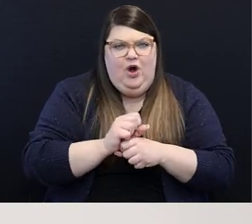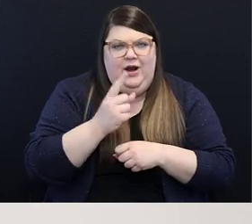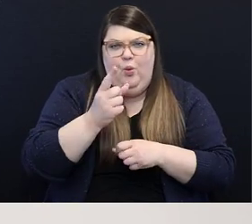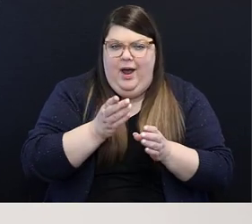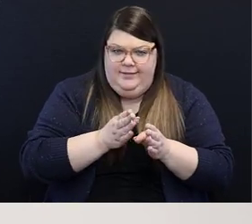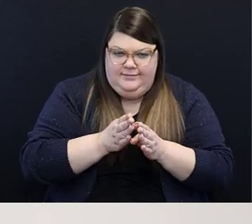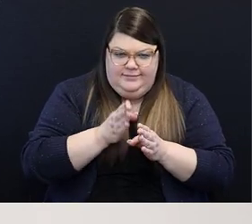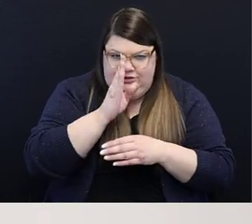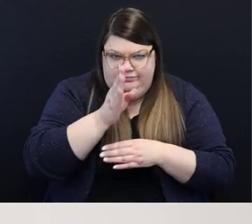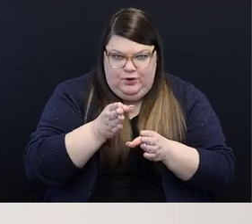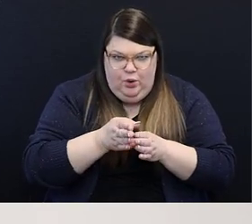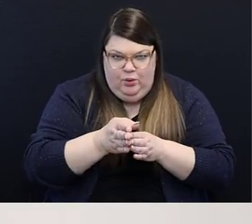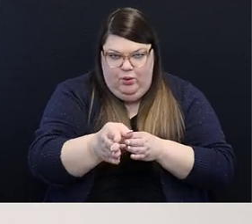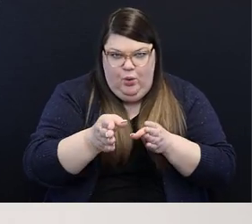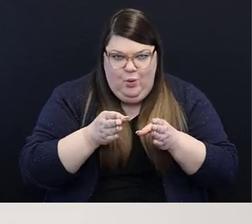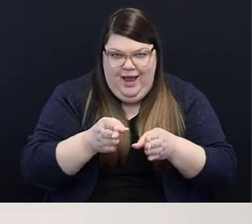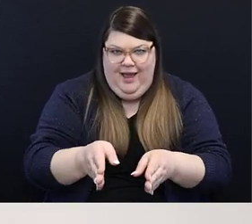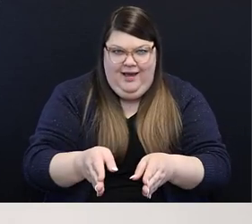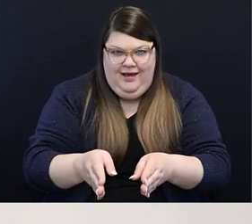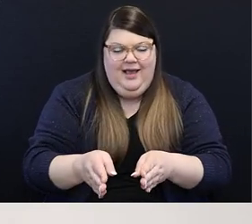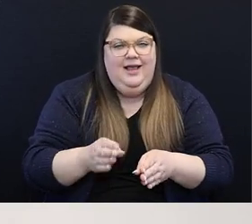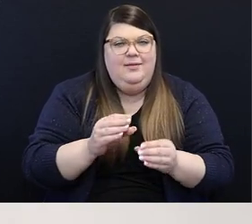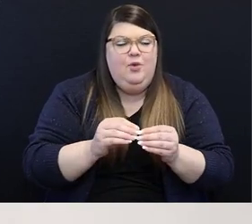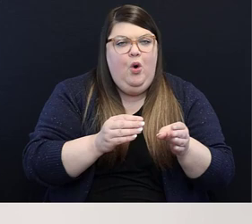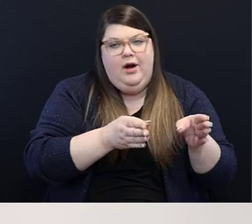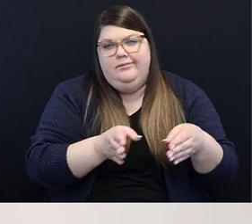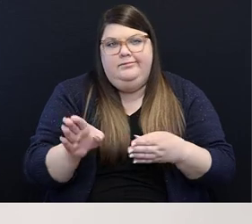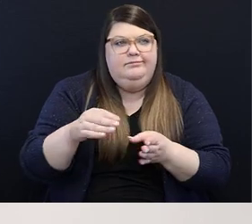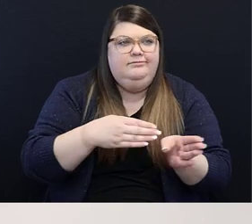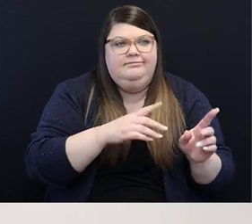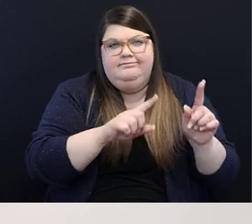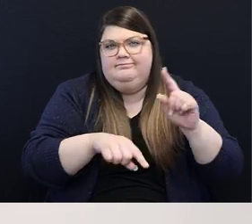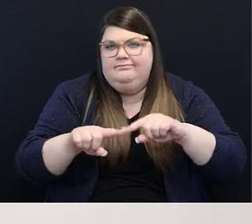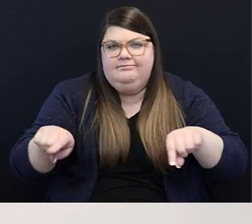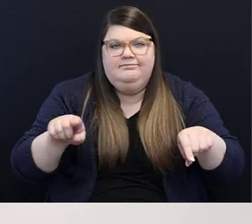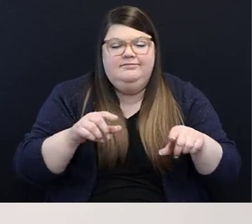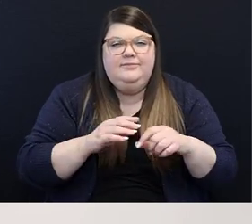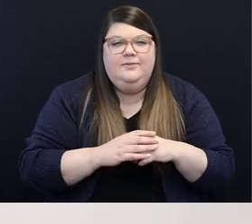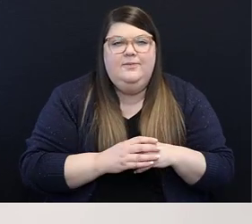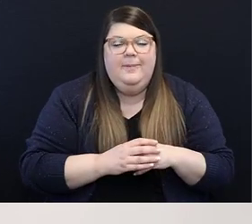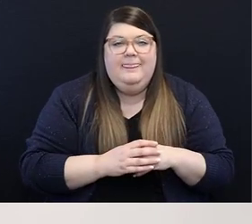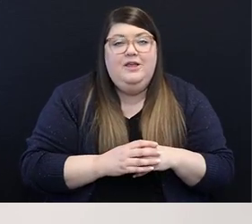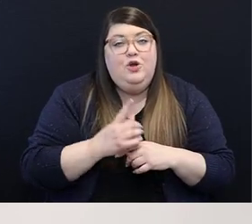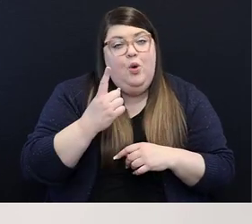that didn't feel that way. I mean, one thing that's come out from making this show is